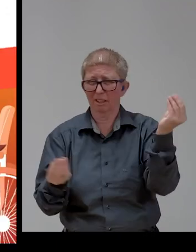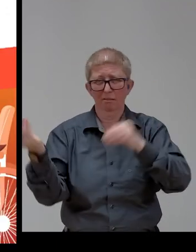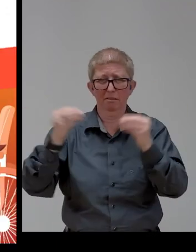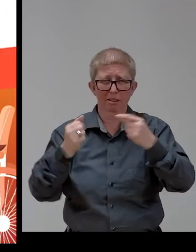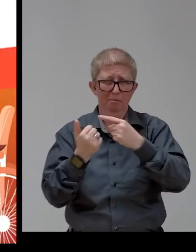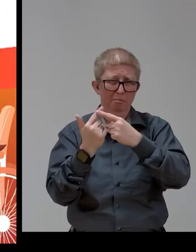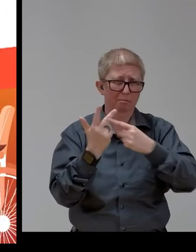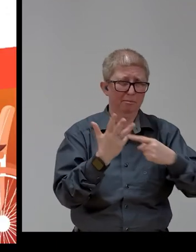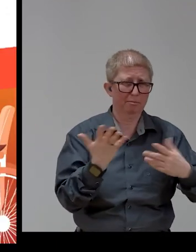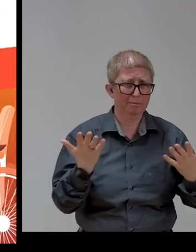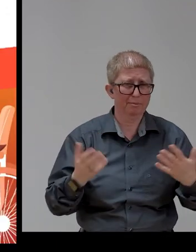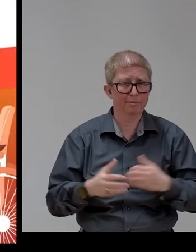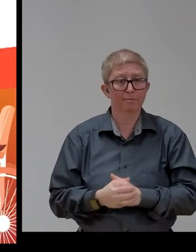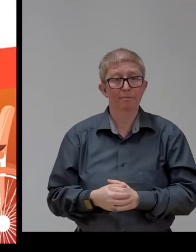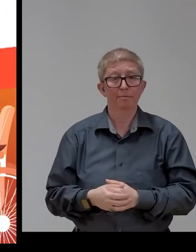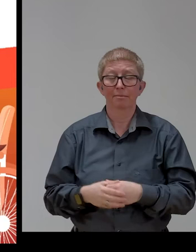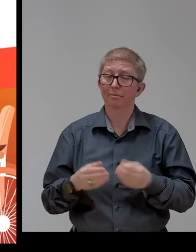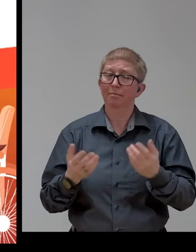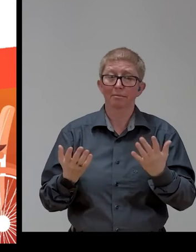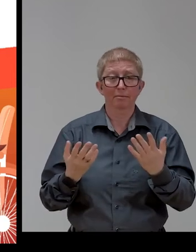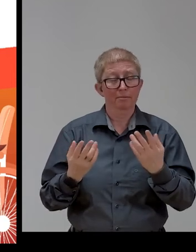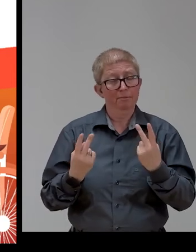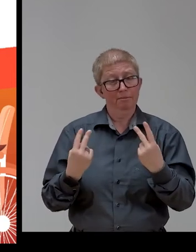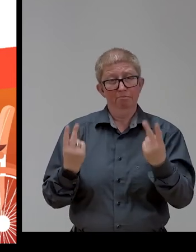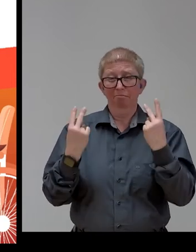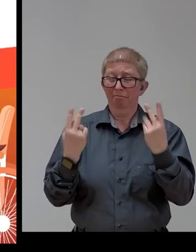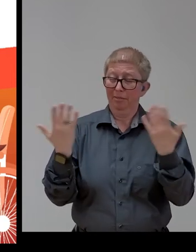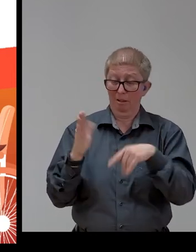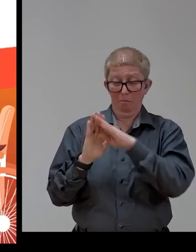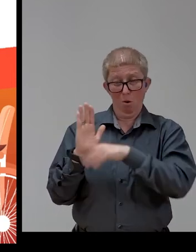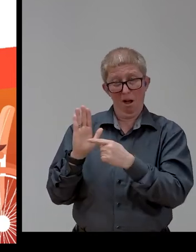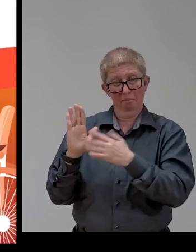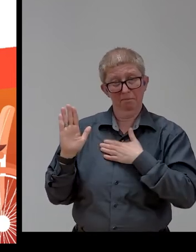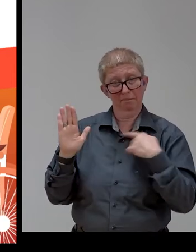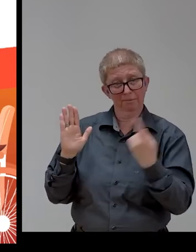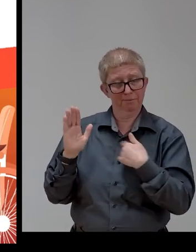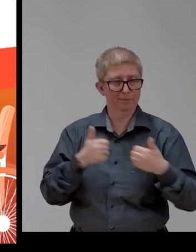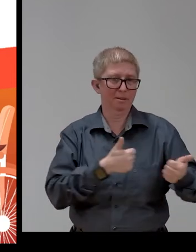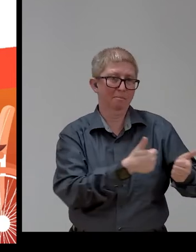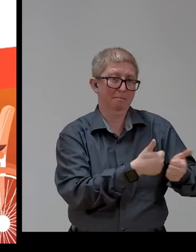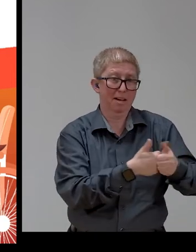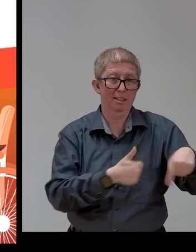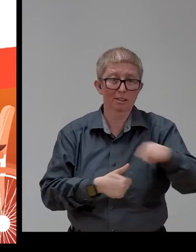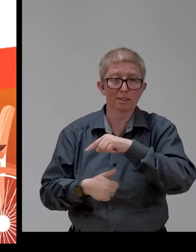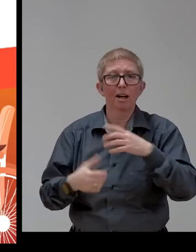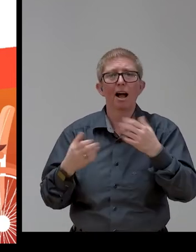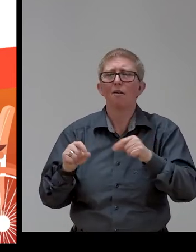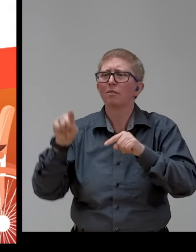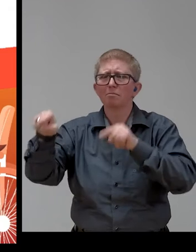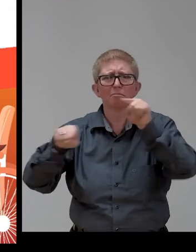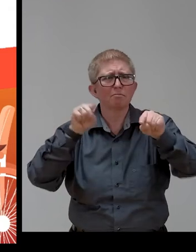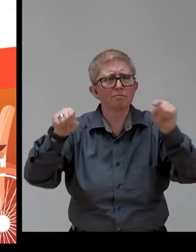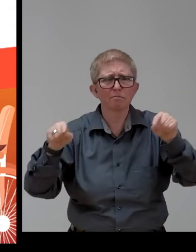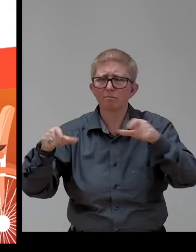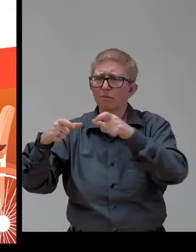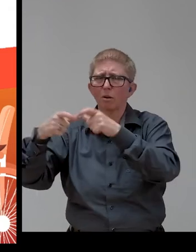A key element in our program is partnership with employers. They can get involved in many different ways.